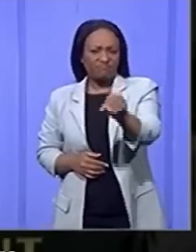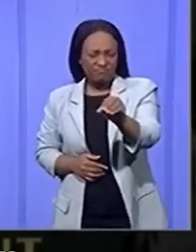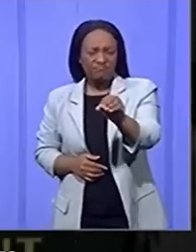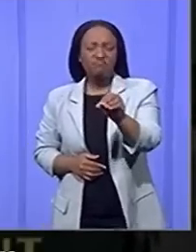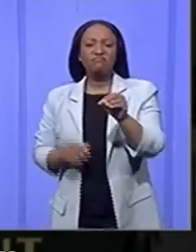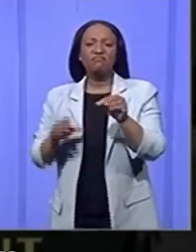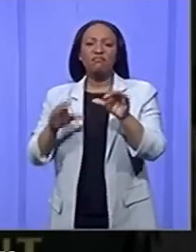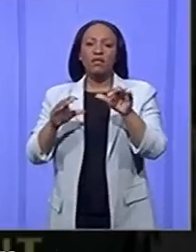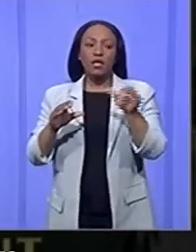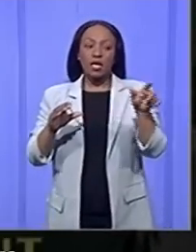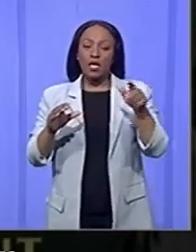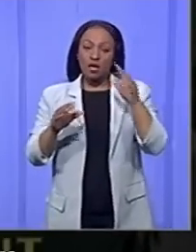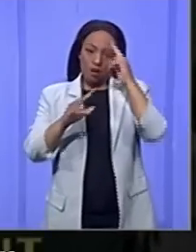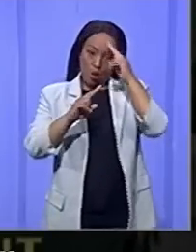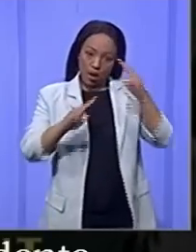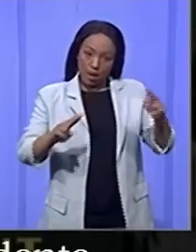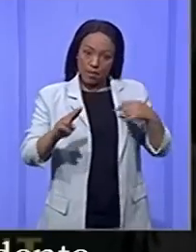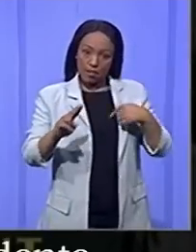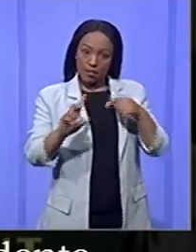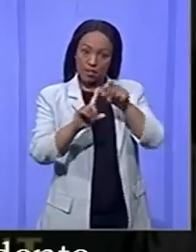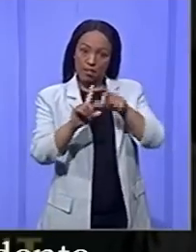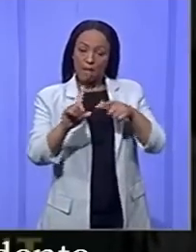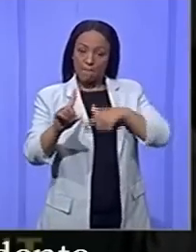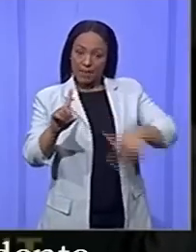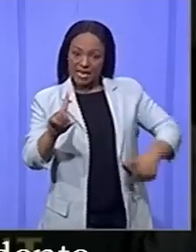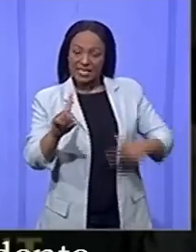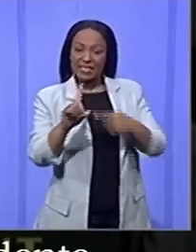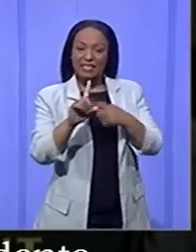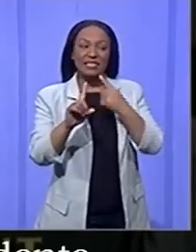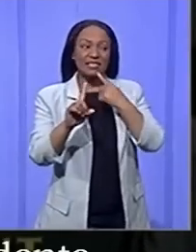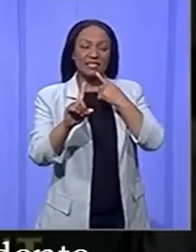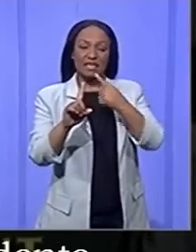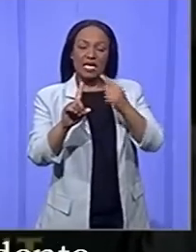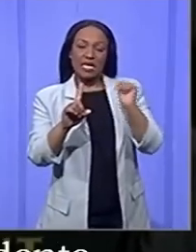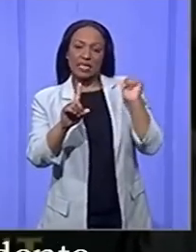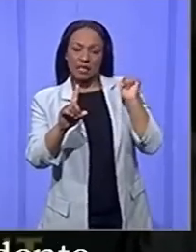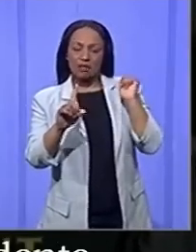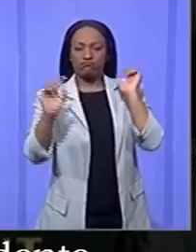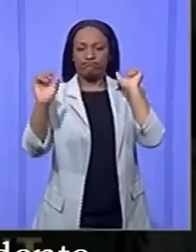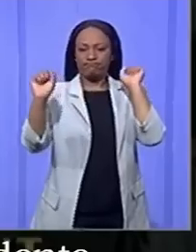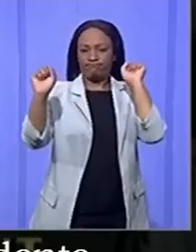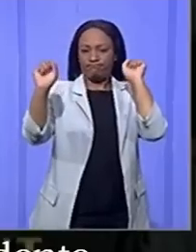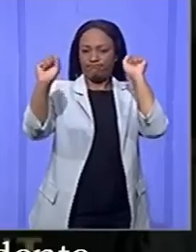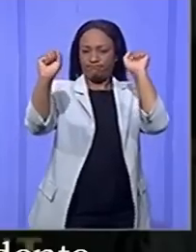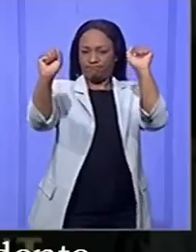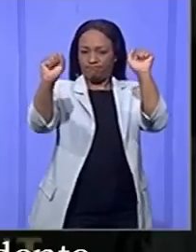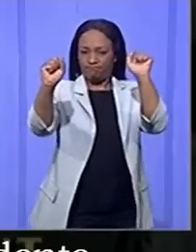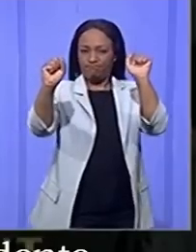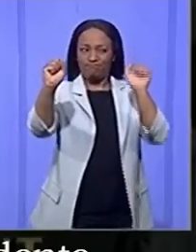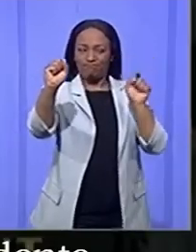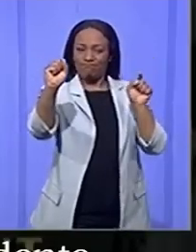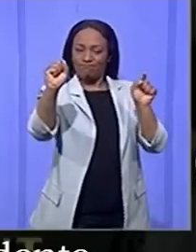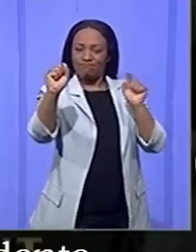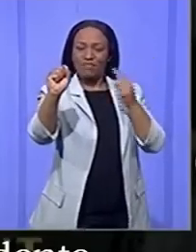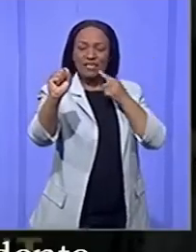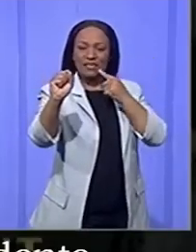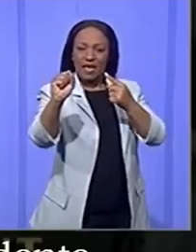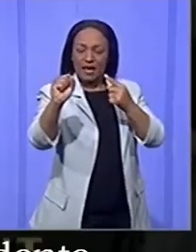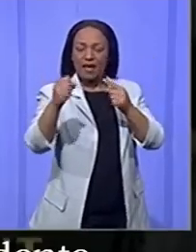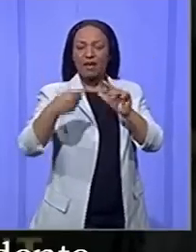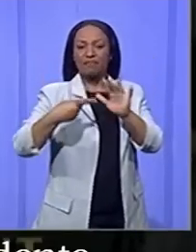what the Honourable President said yesterday, he said it is